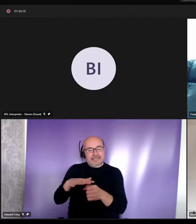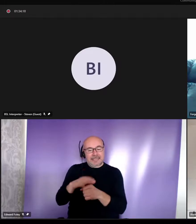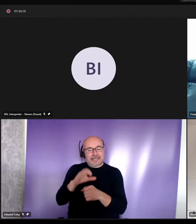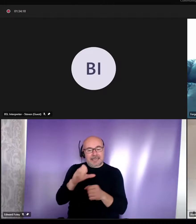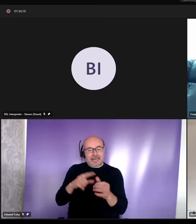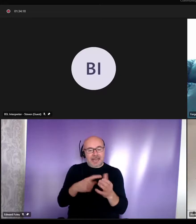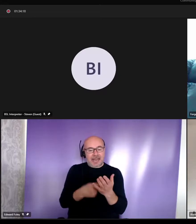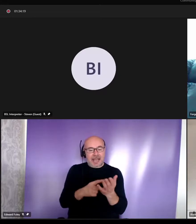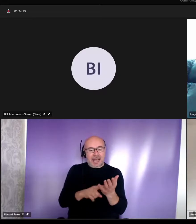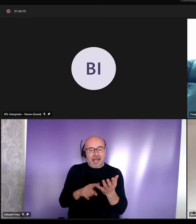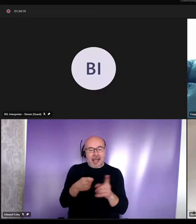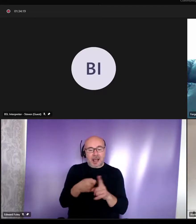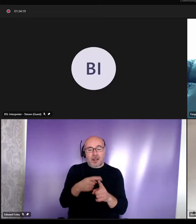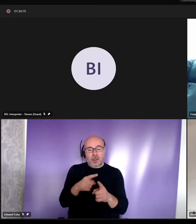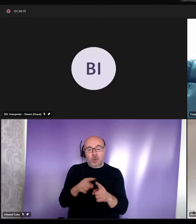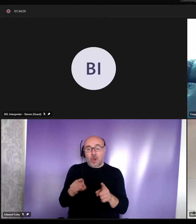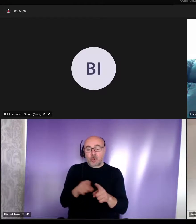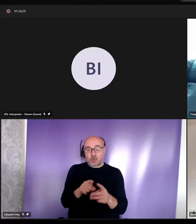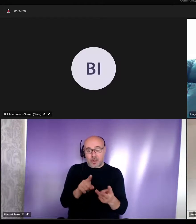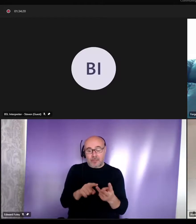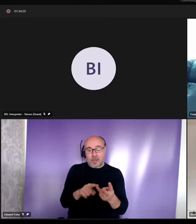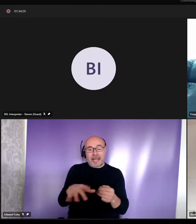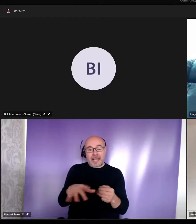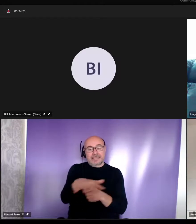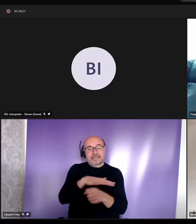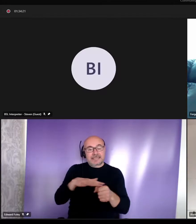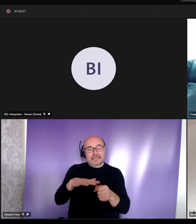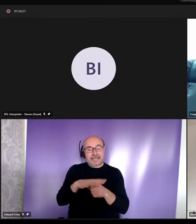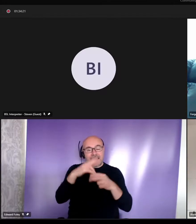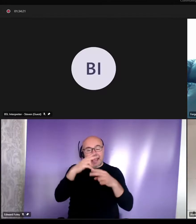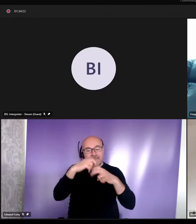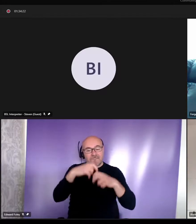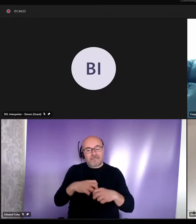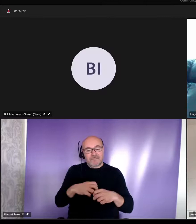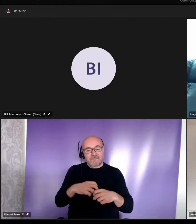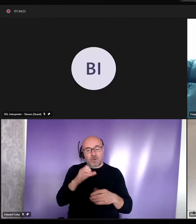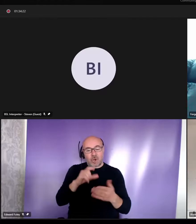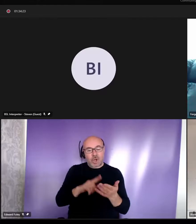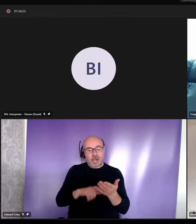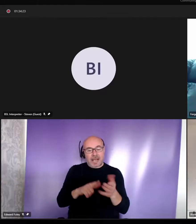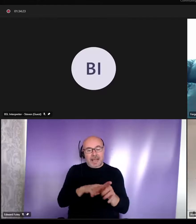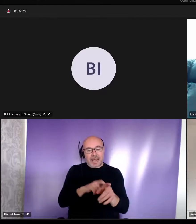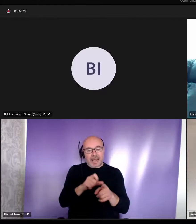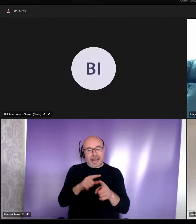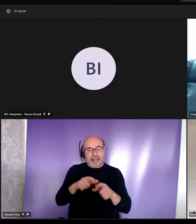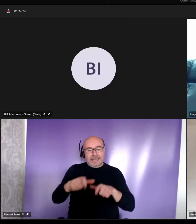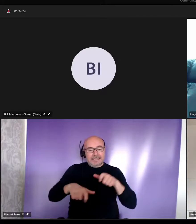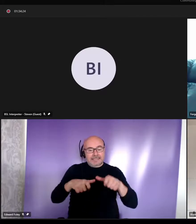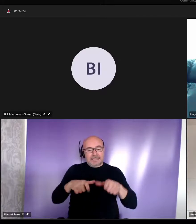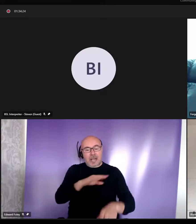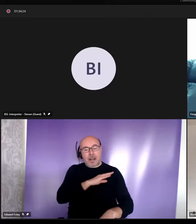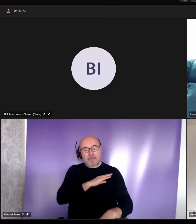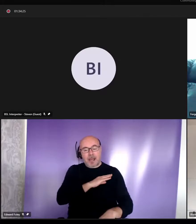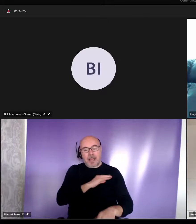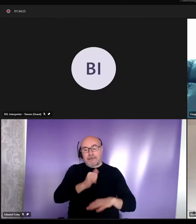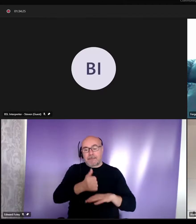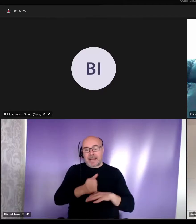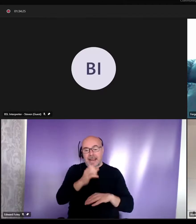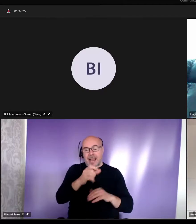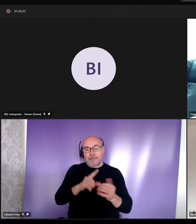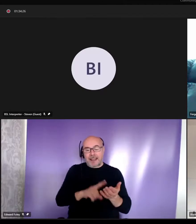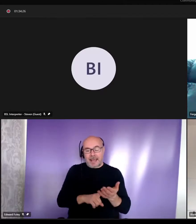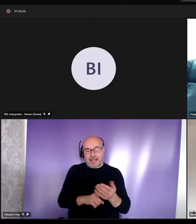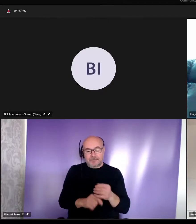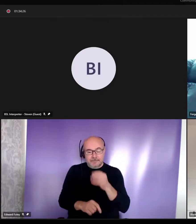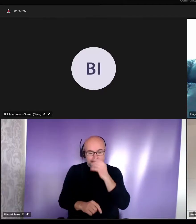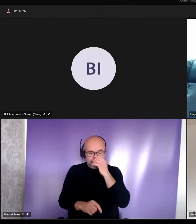site investigation for the Clyde Cycle Park at Boggleshold Road in Cambuslang. The progress against the delivery